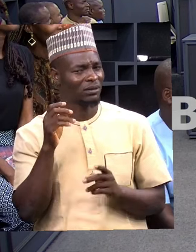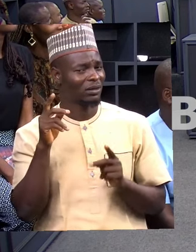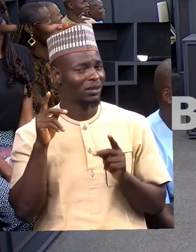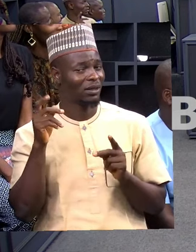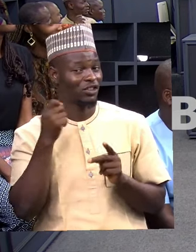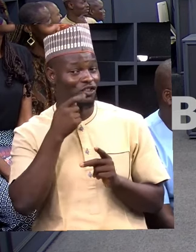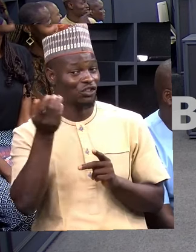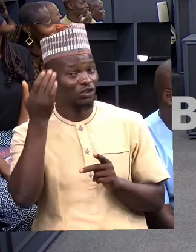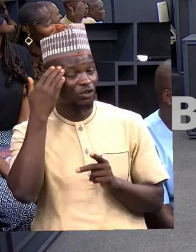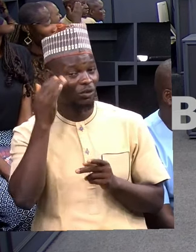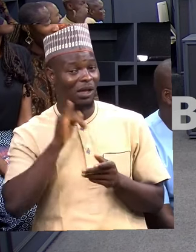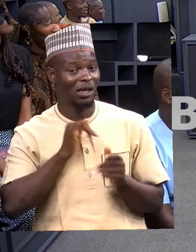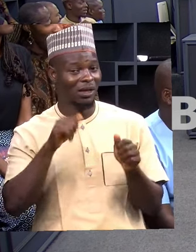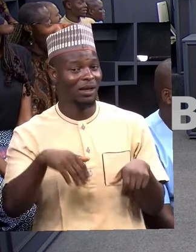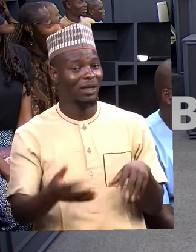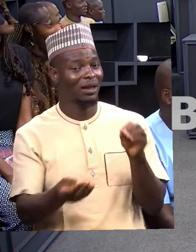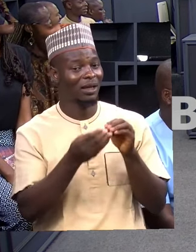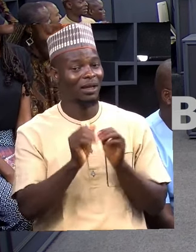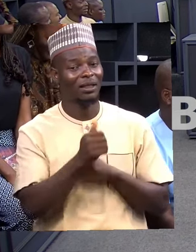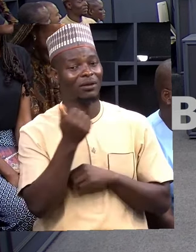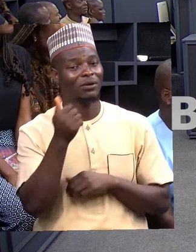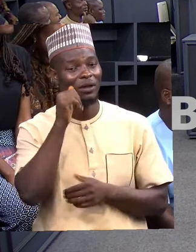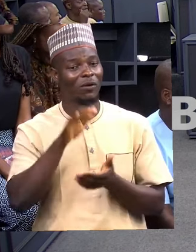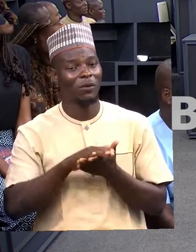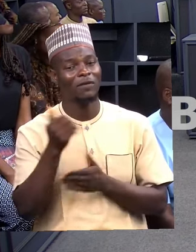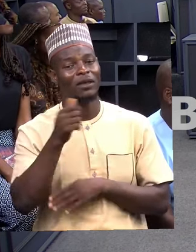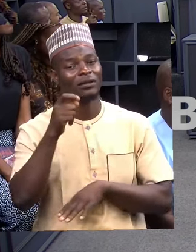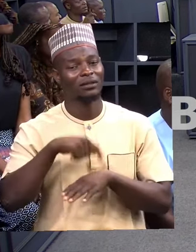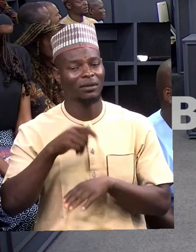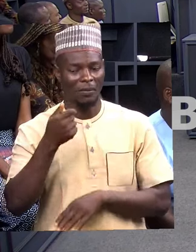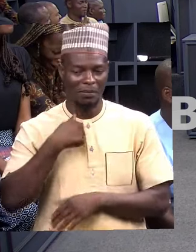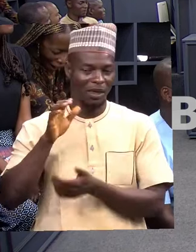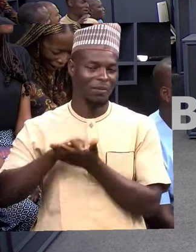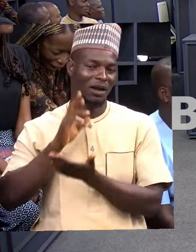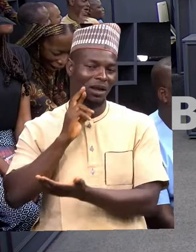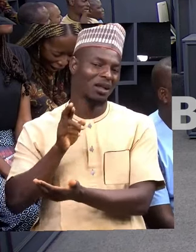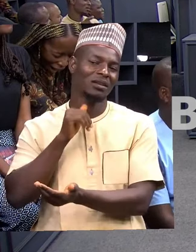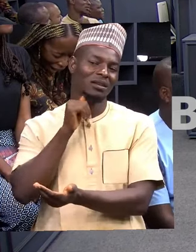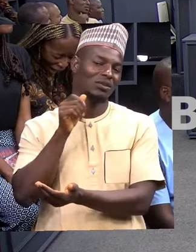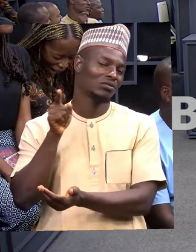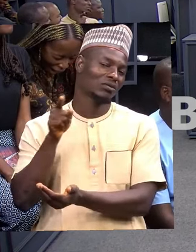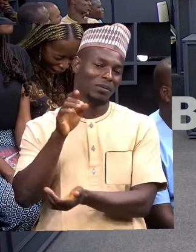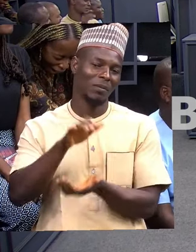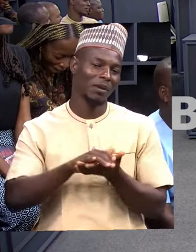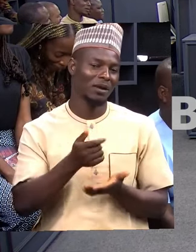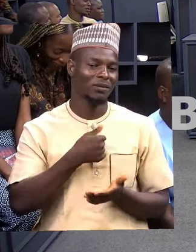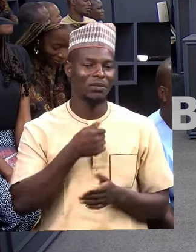add another wife anytime. Now, me, they marry her. No, be she, they marry me. I'm in